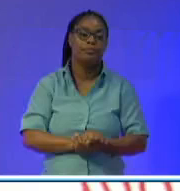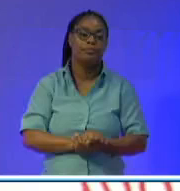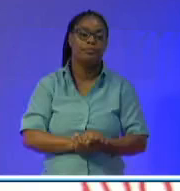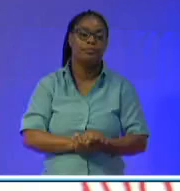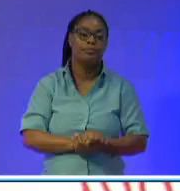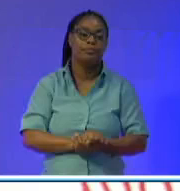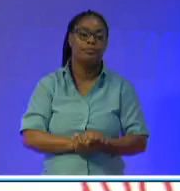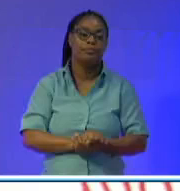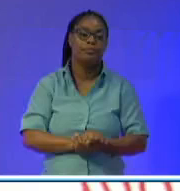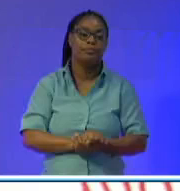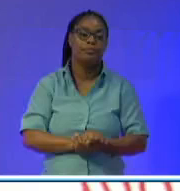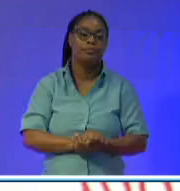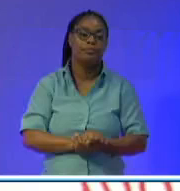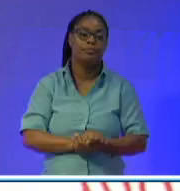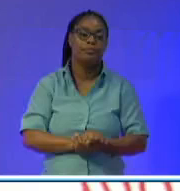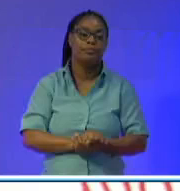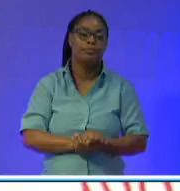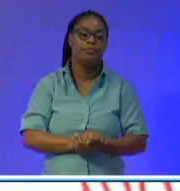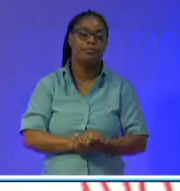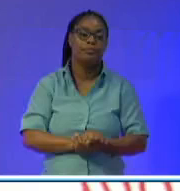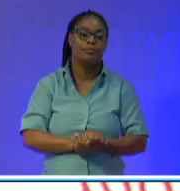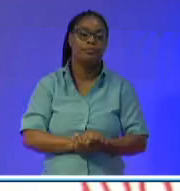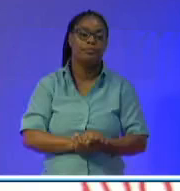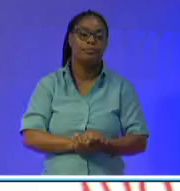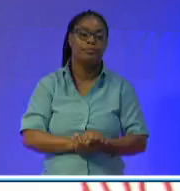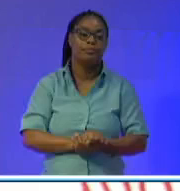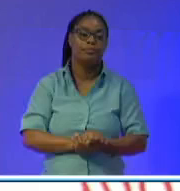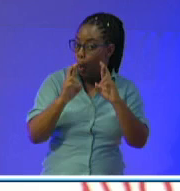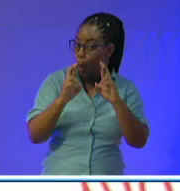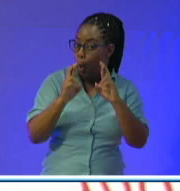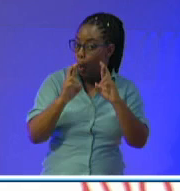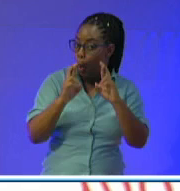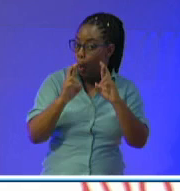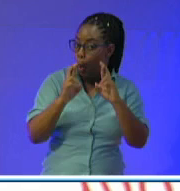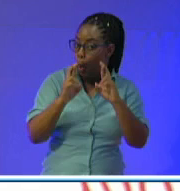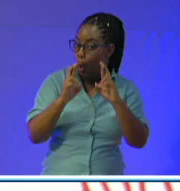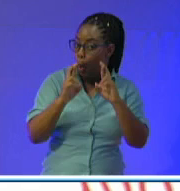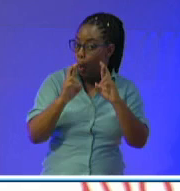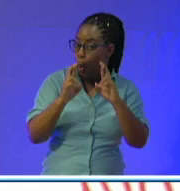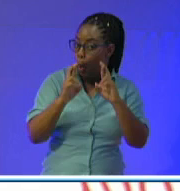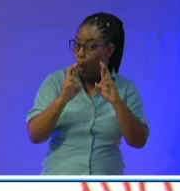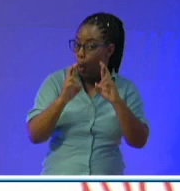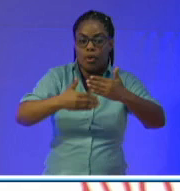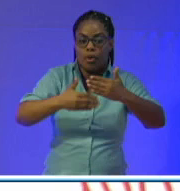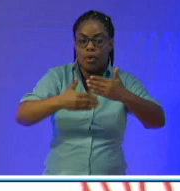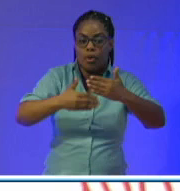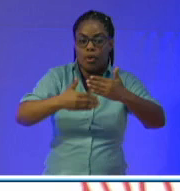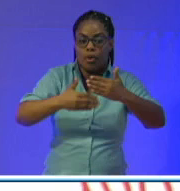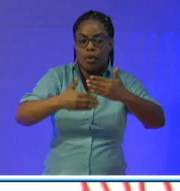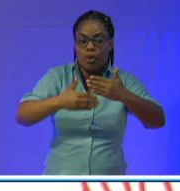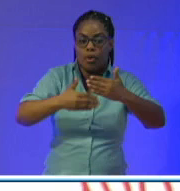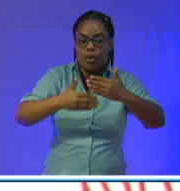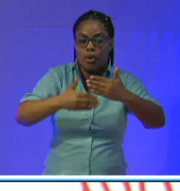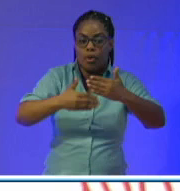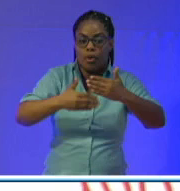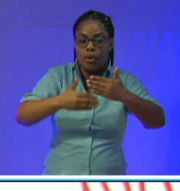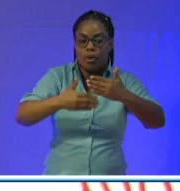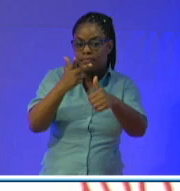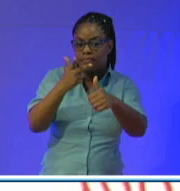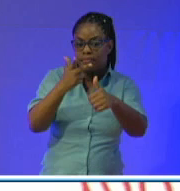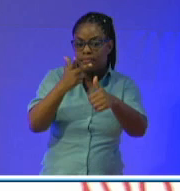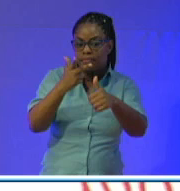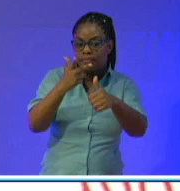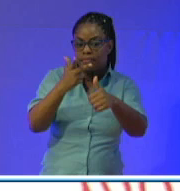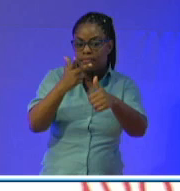And third trimester at all our public health secondary care facilities. Thanks, Al. Thank you. I do have a